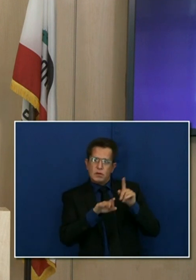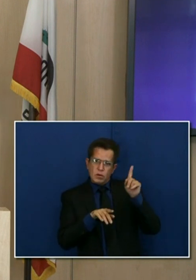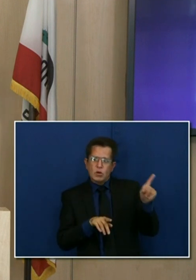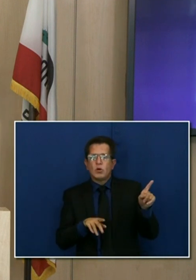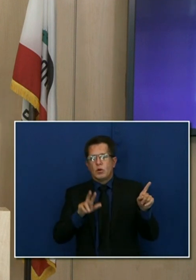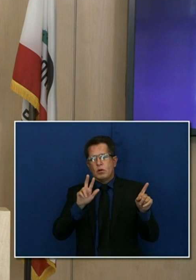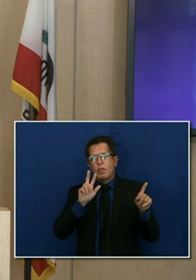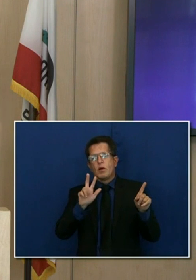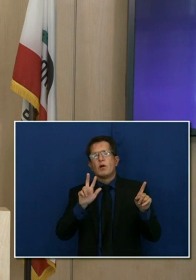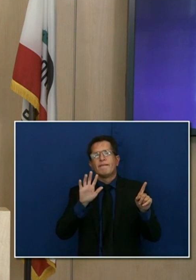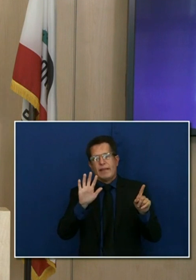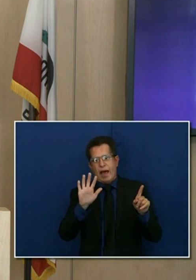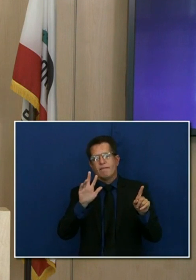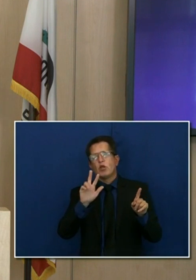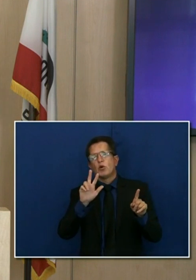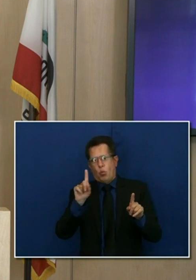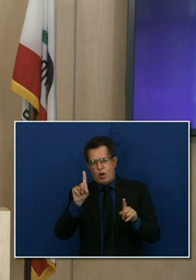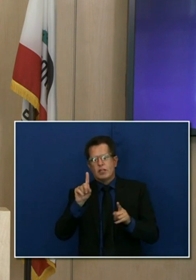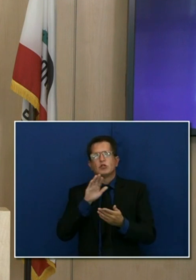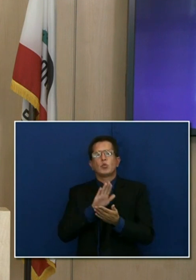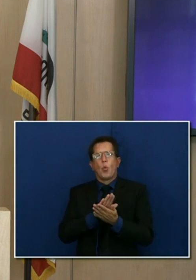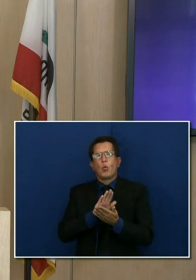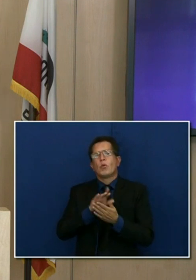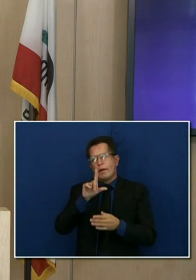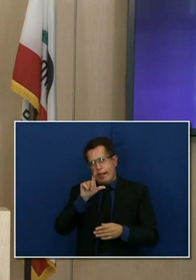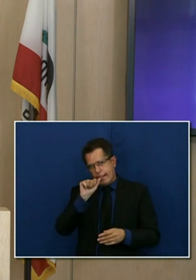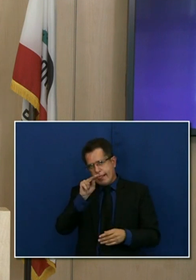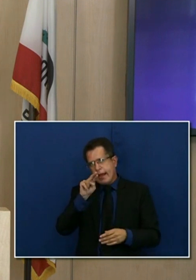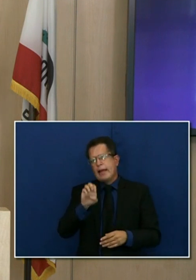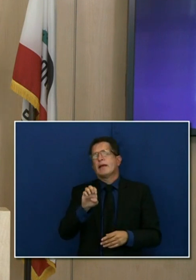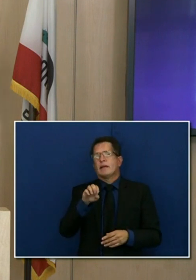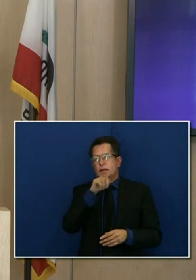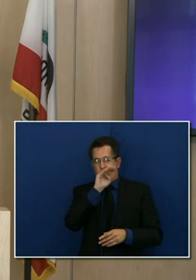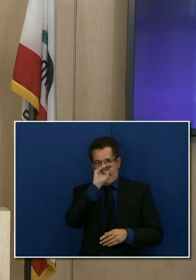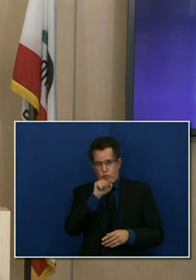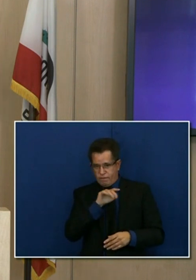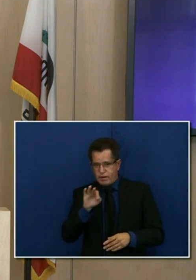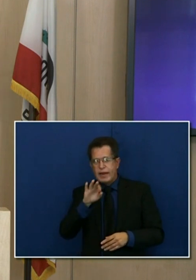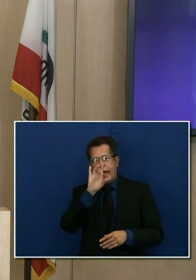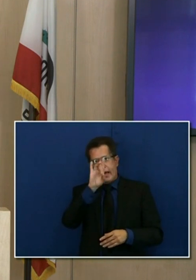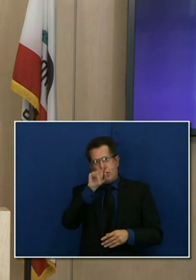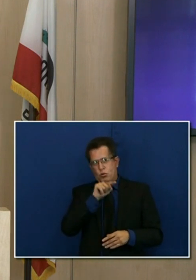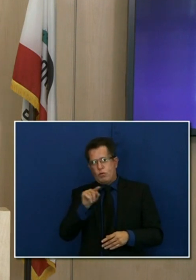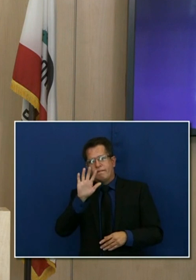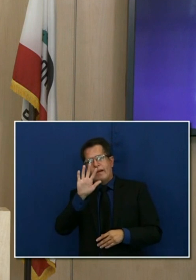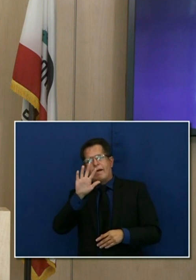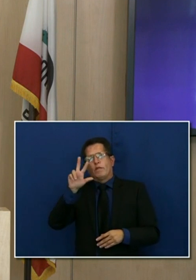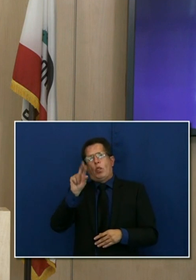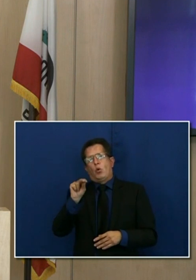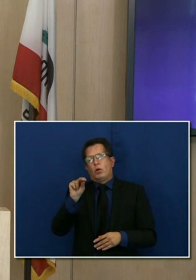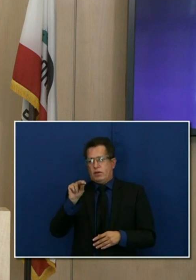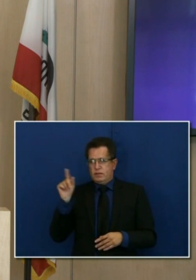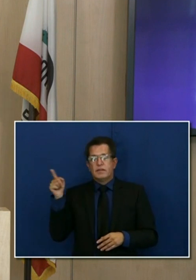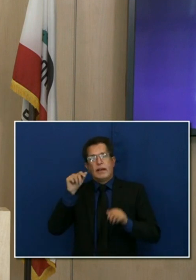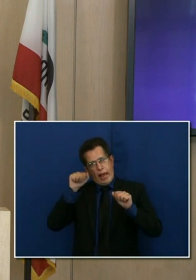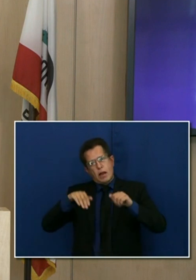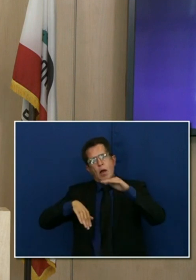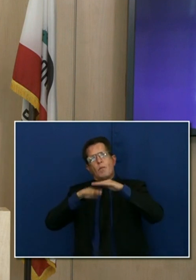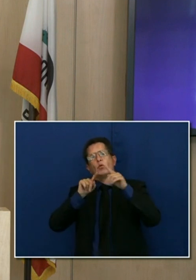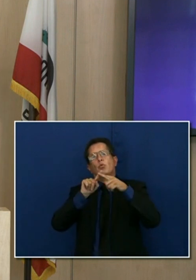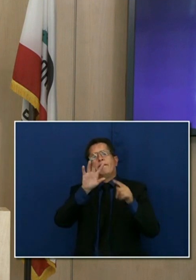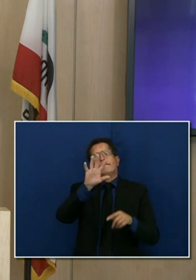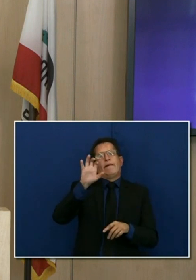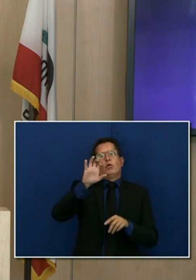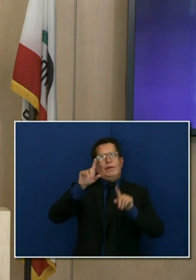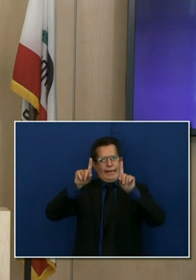open 7 days a week from 8:30 a.m. to 5:30 p.m. and has the capacity to do 500 tests per day.